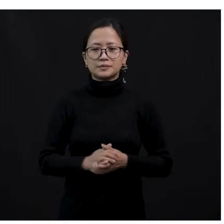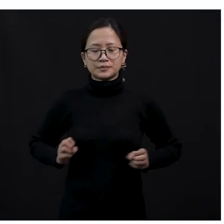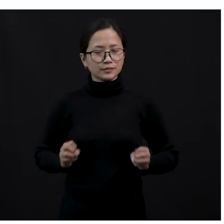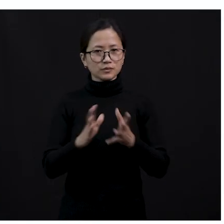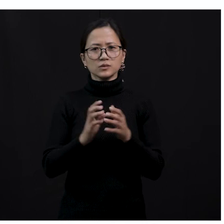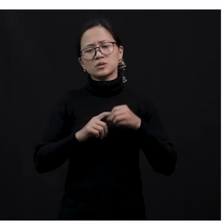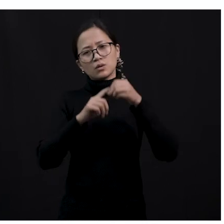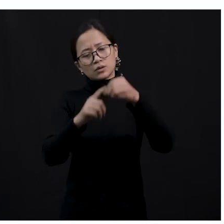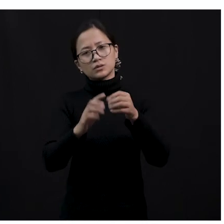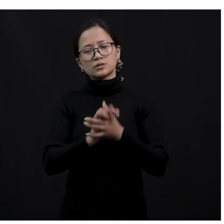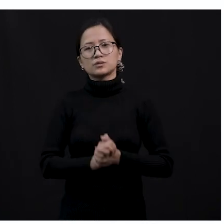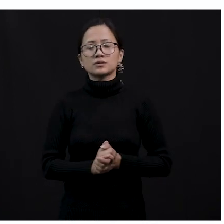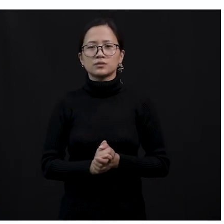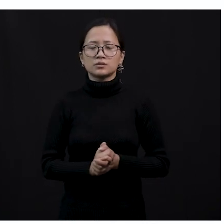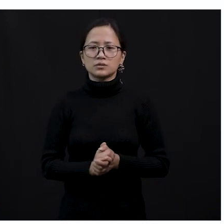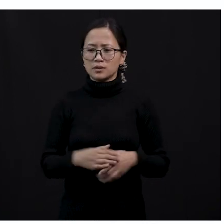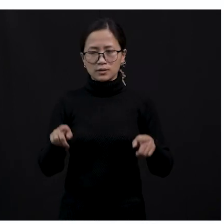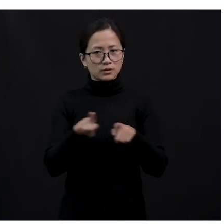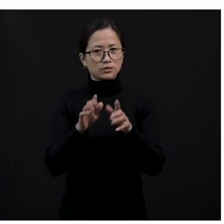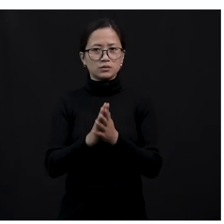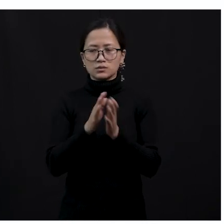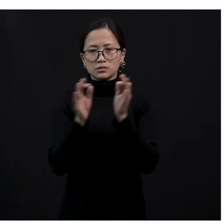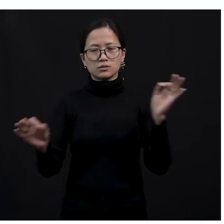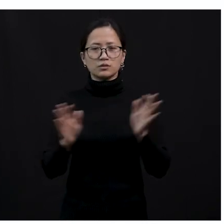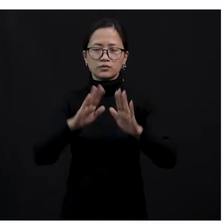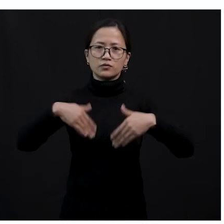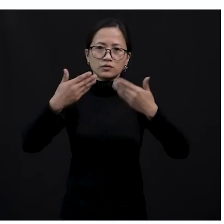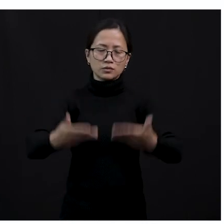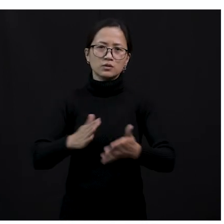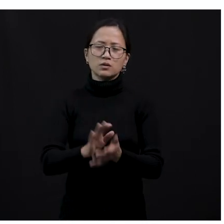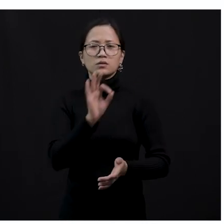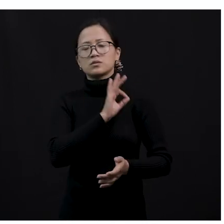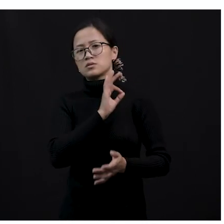we started questioning, and as the story gets unfolded, it gets more